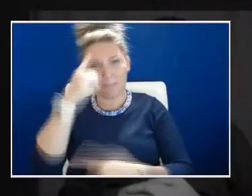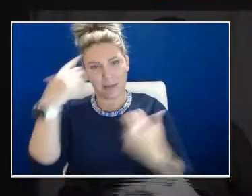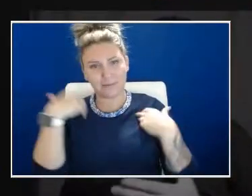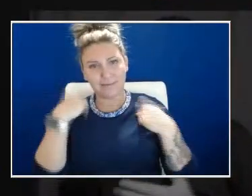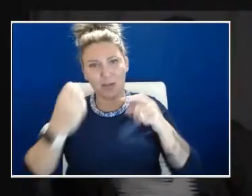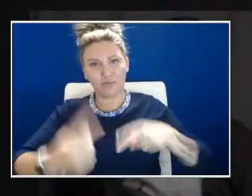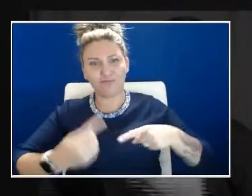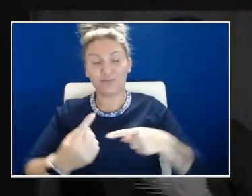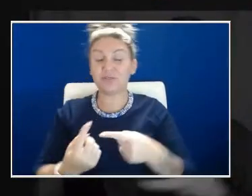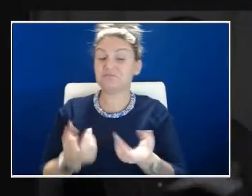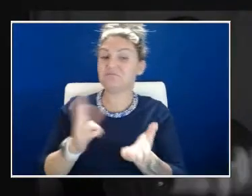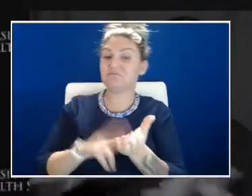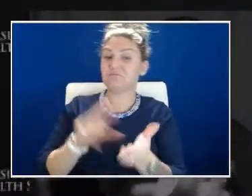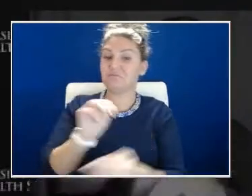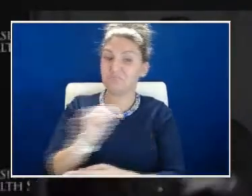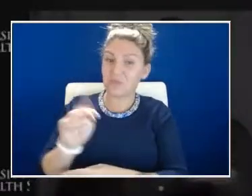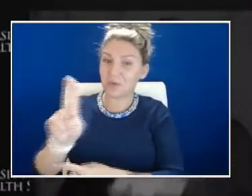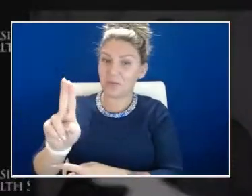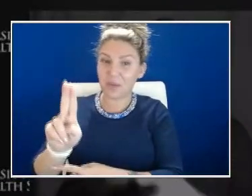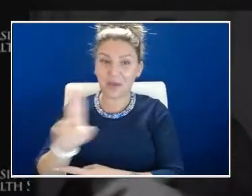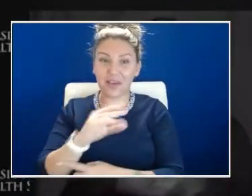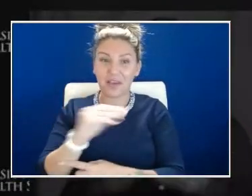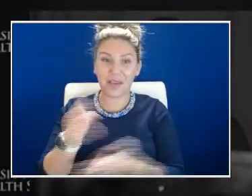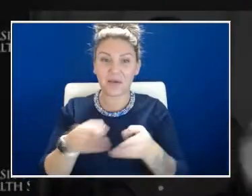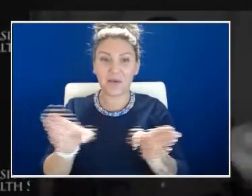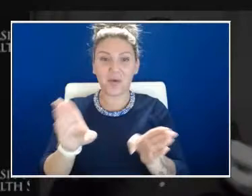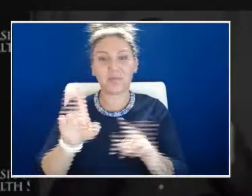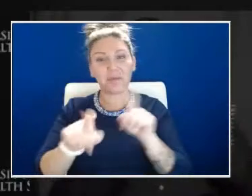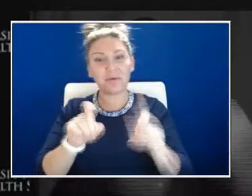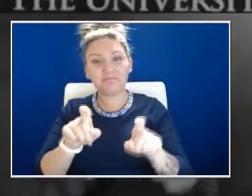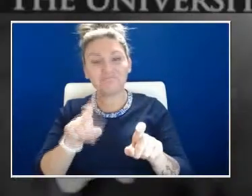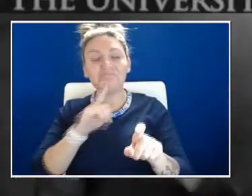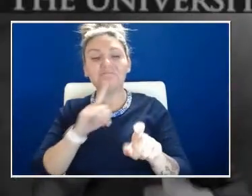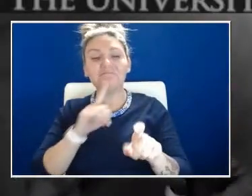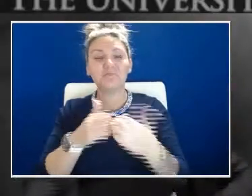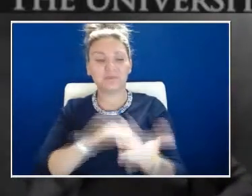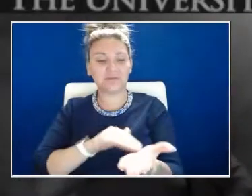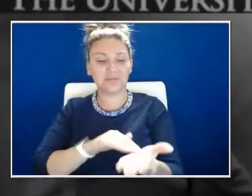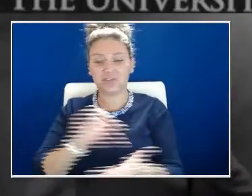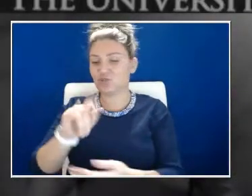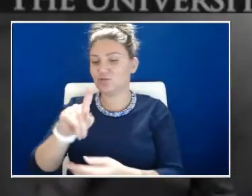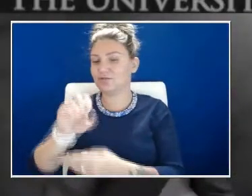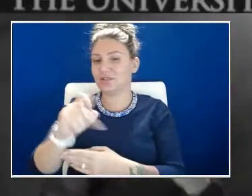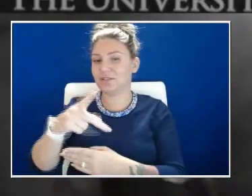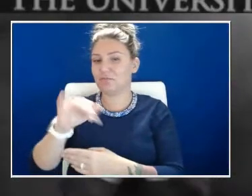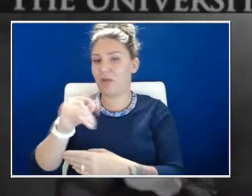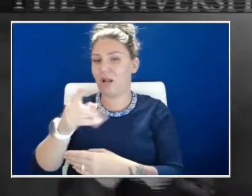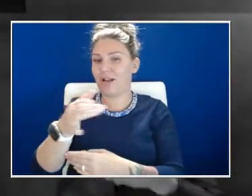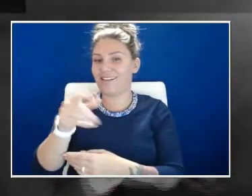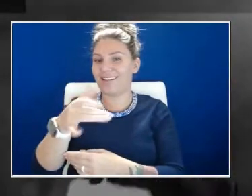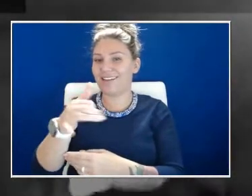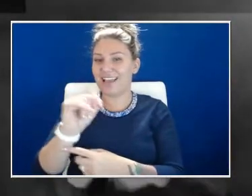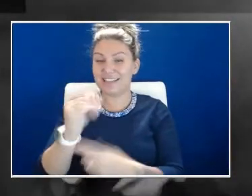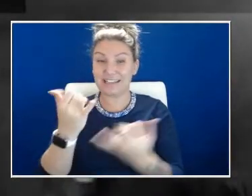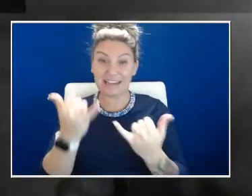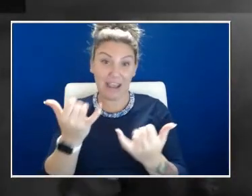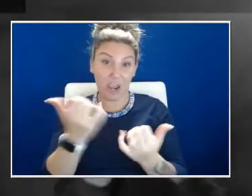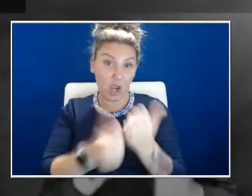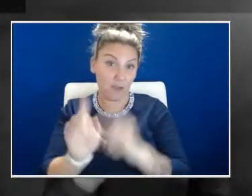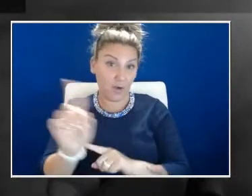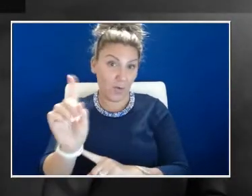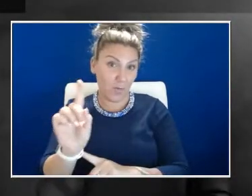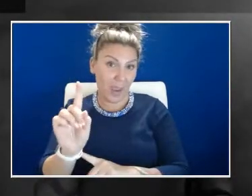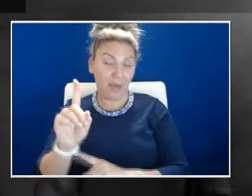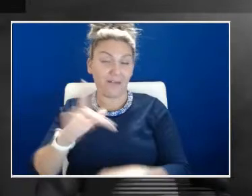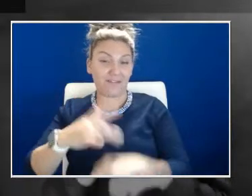Subscribe to our Morning Medical Update and Open Mics with Dr. Stites podcasts. Now everywhere podcasts are available.